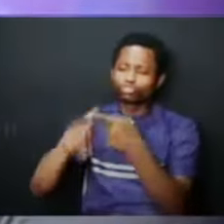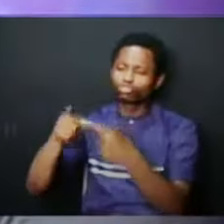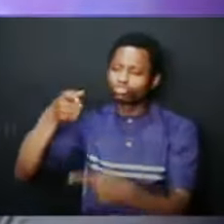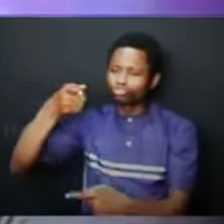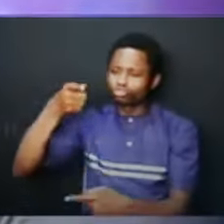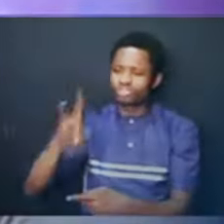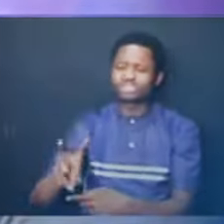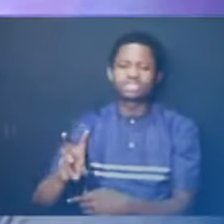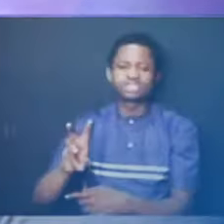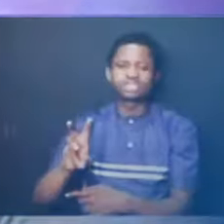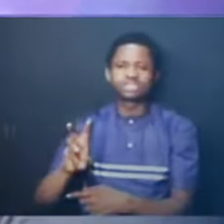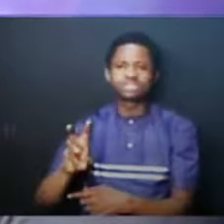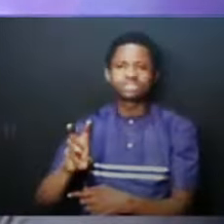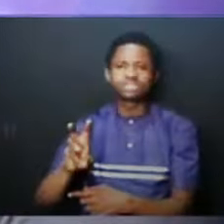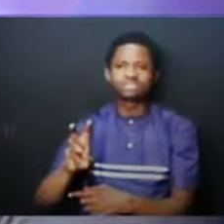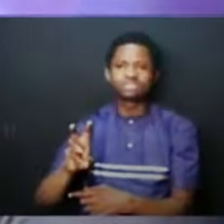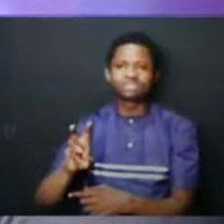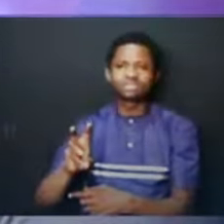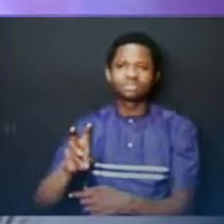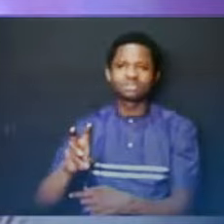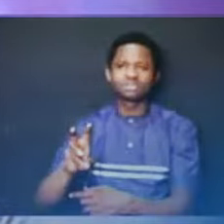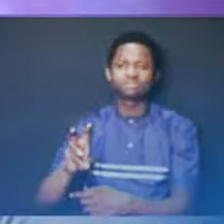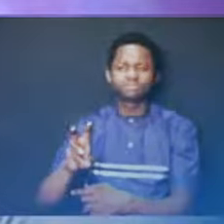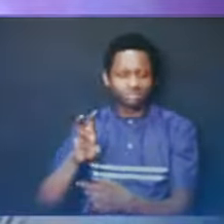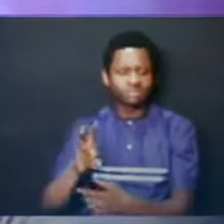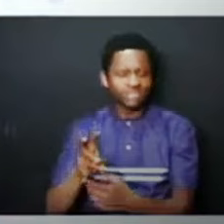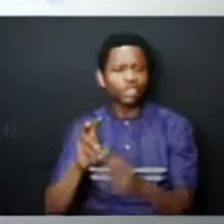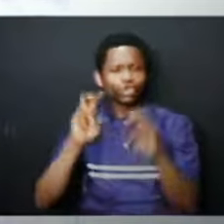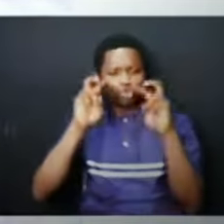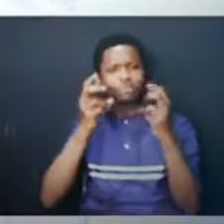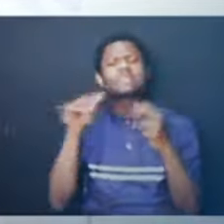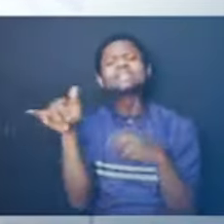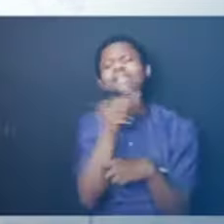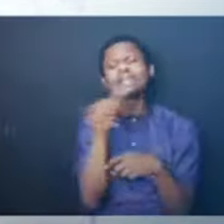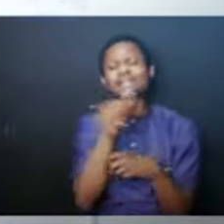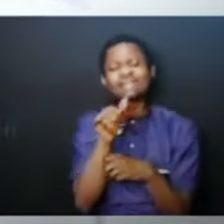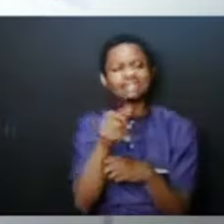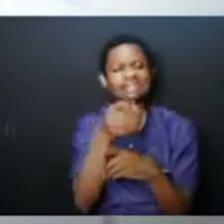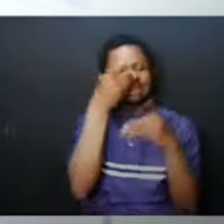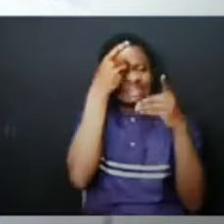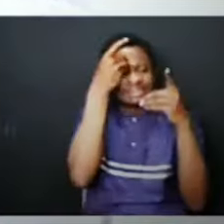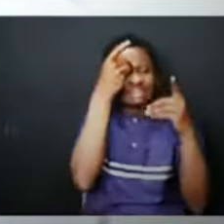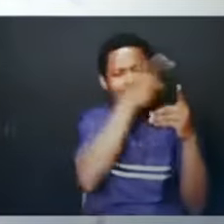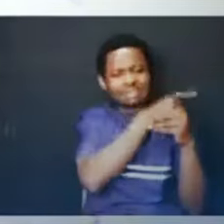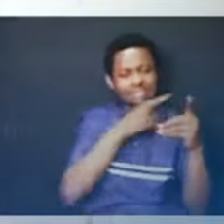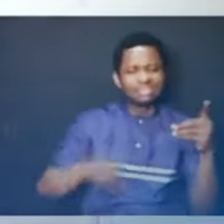the same. David refusing to revenge. Adofonom efi